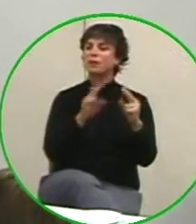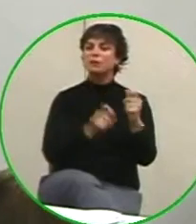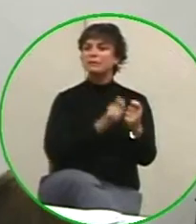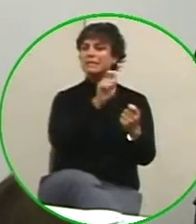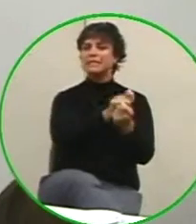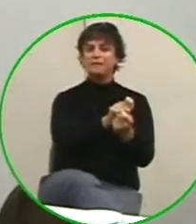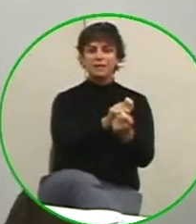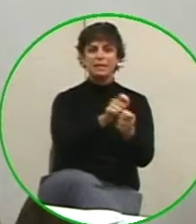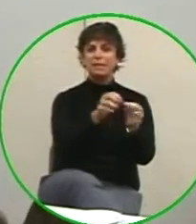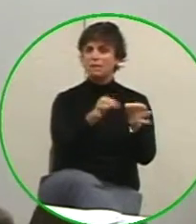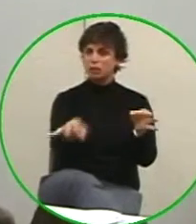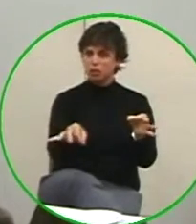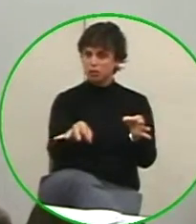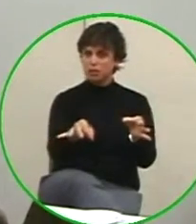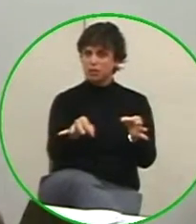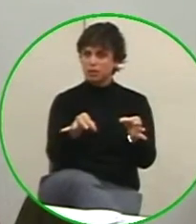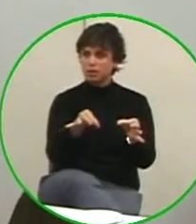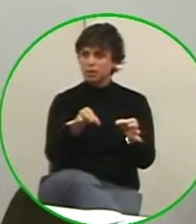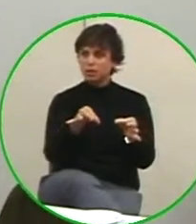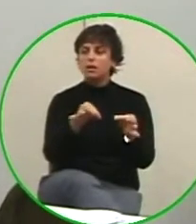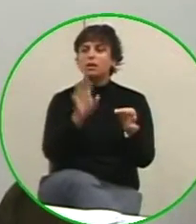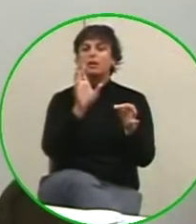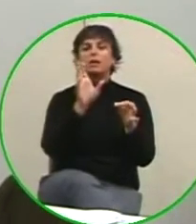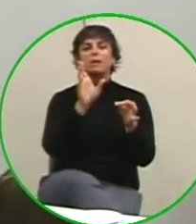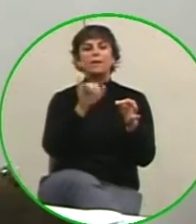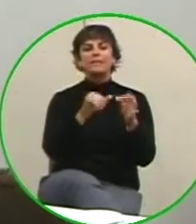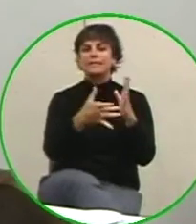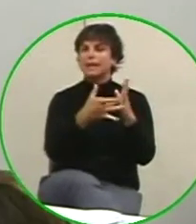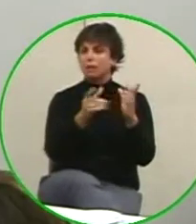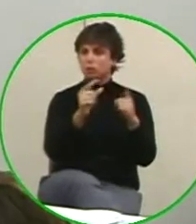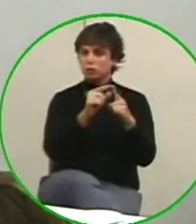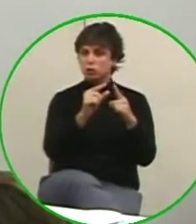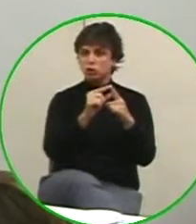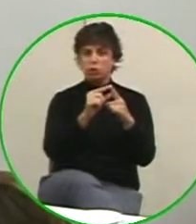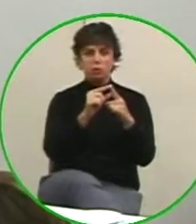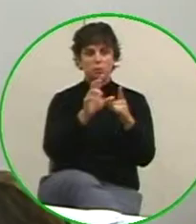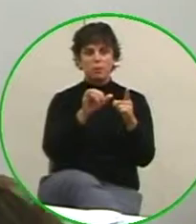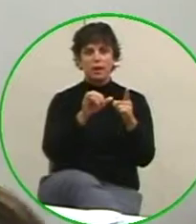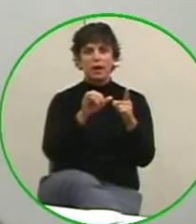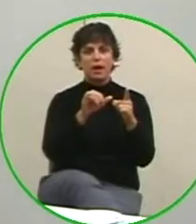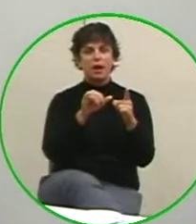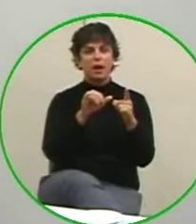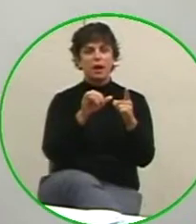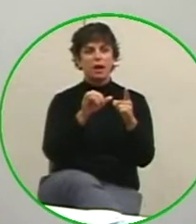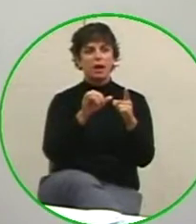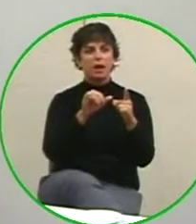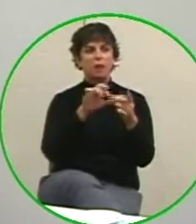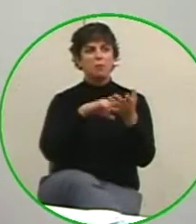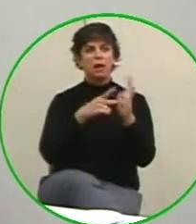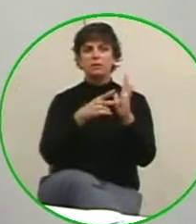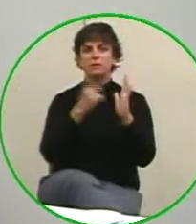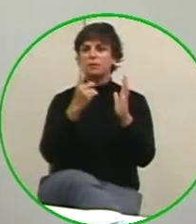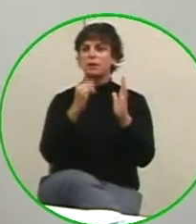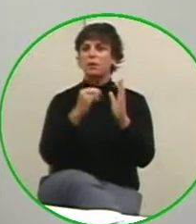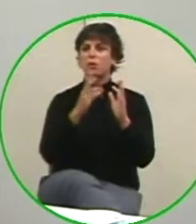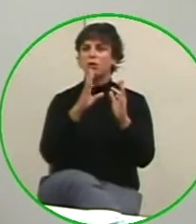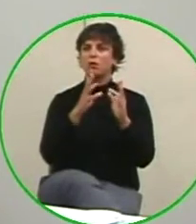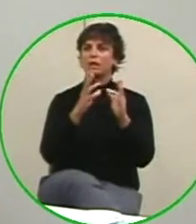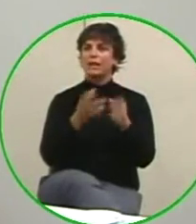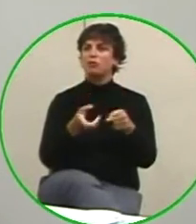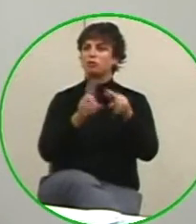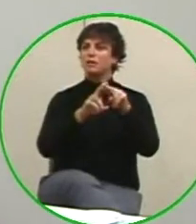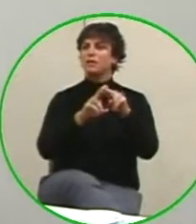specific definition. It is a technical term that implies something that increases the frequency